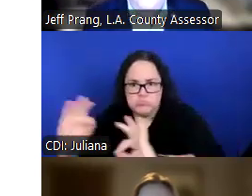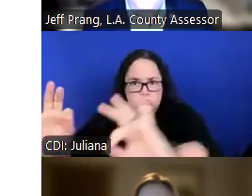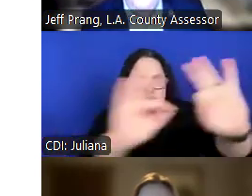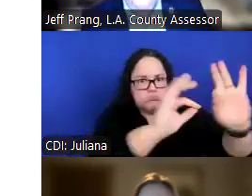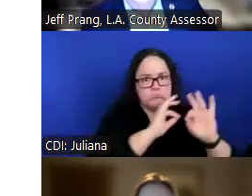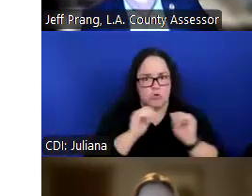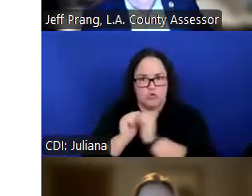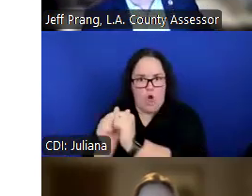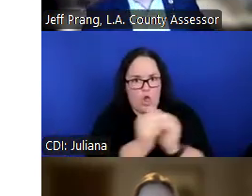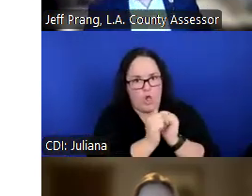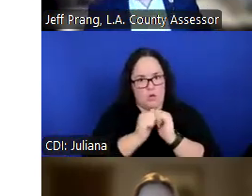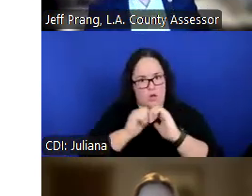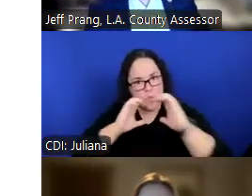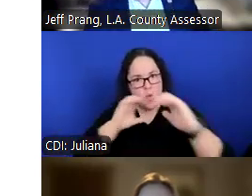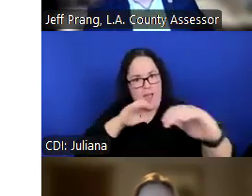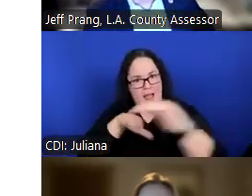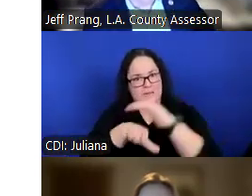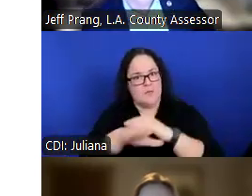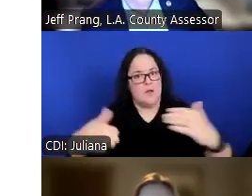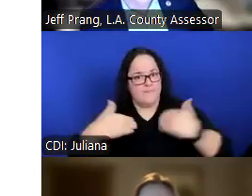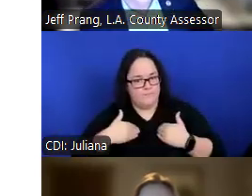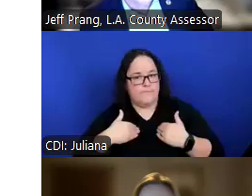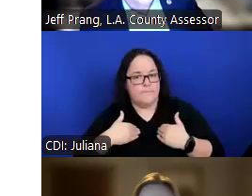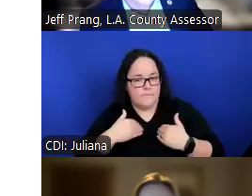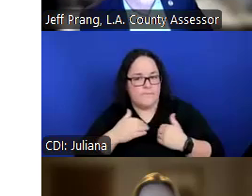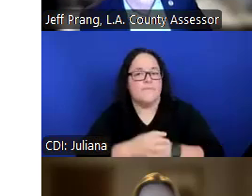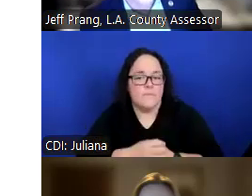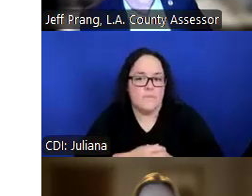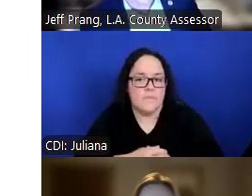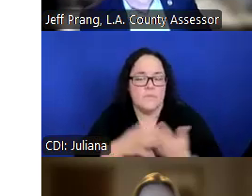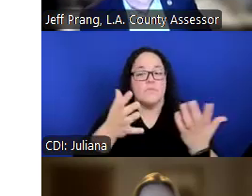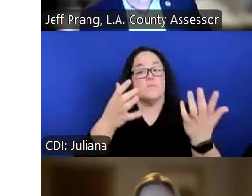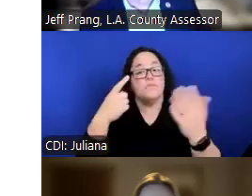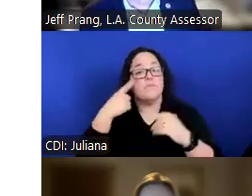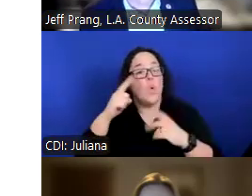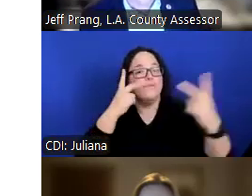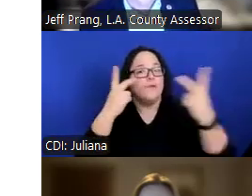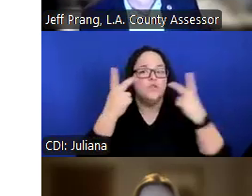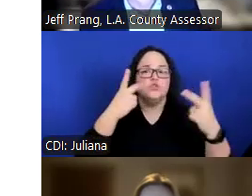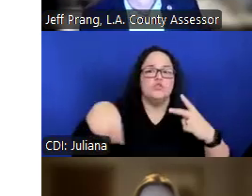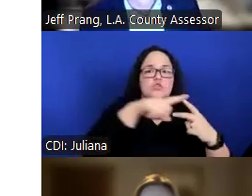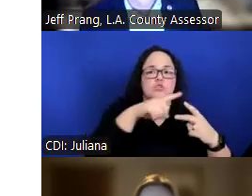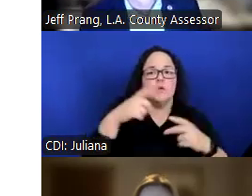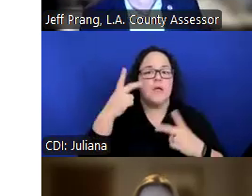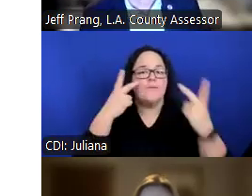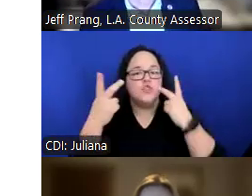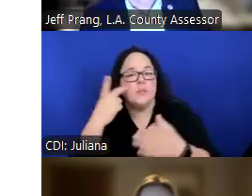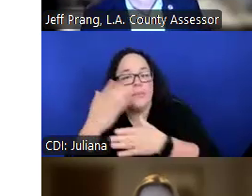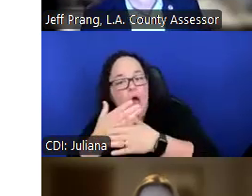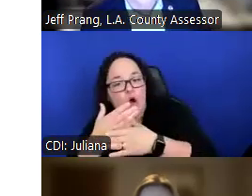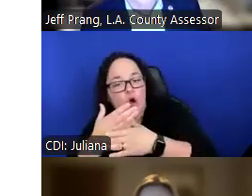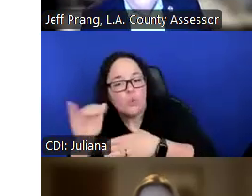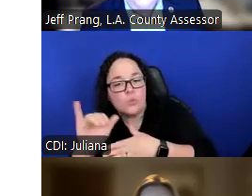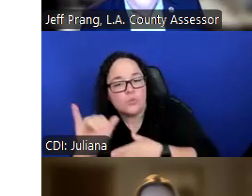communications for the visually impaired. So first of all, my team and I are